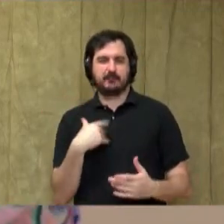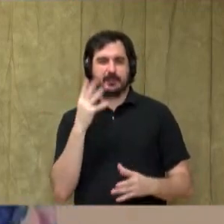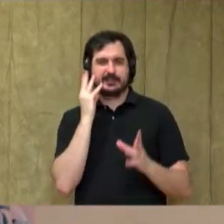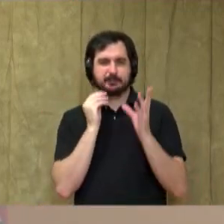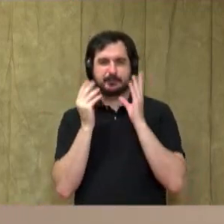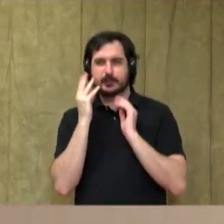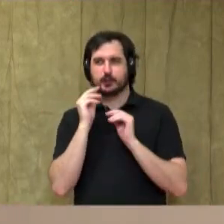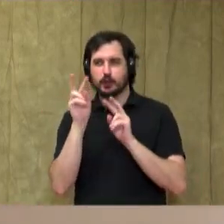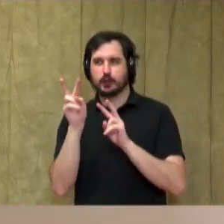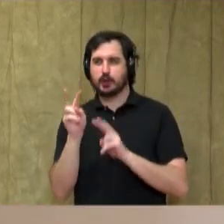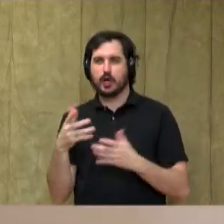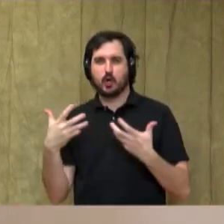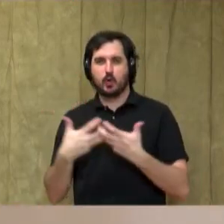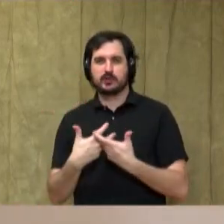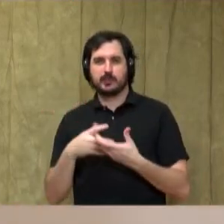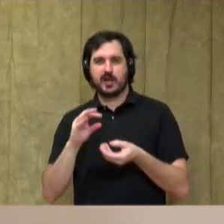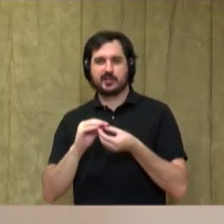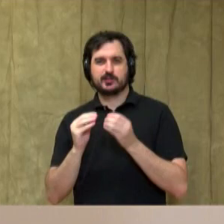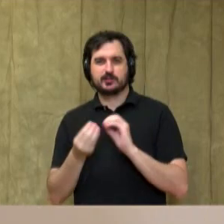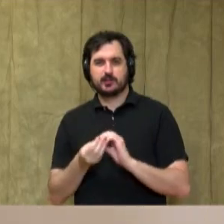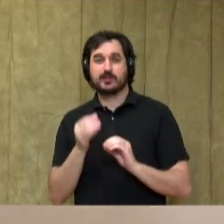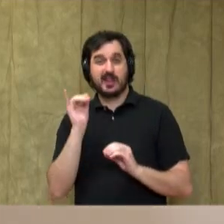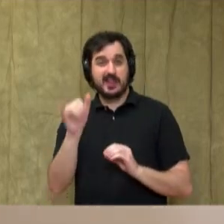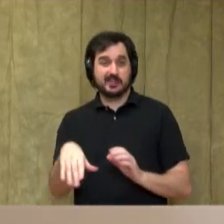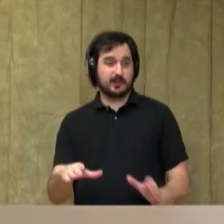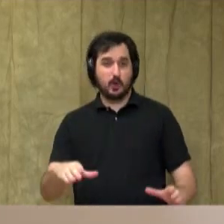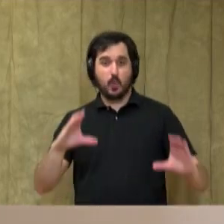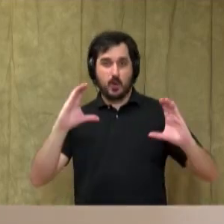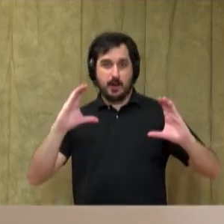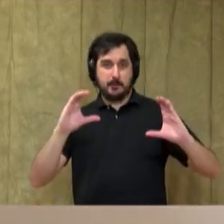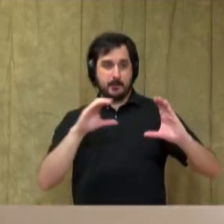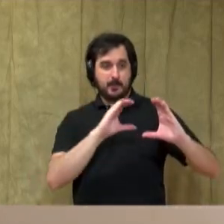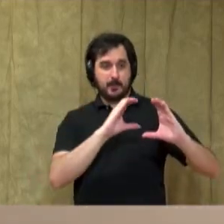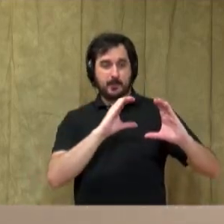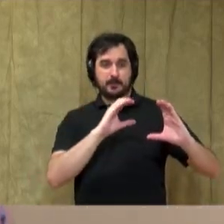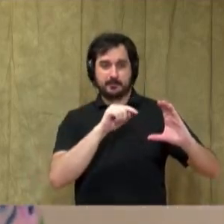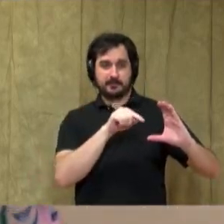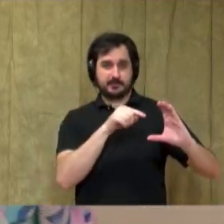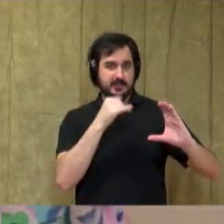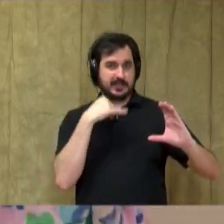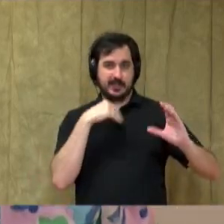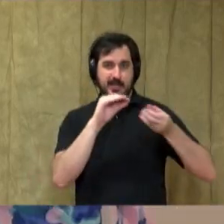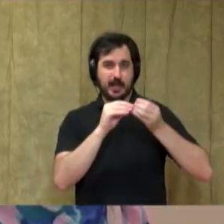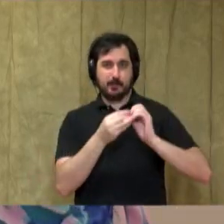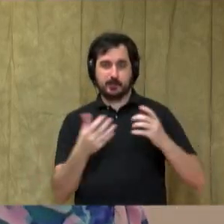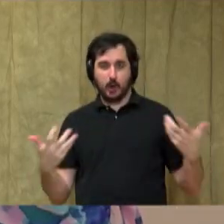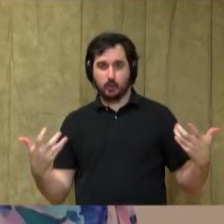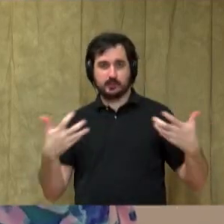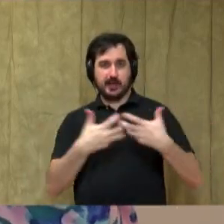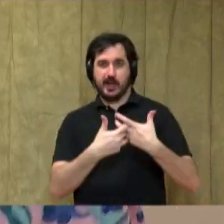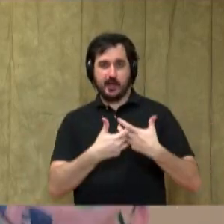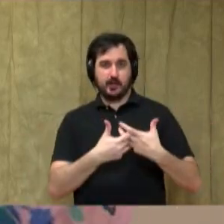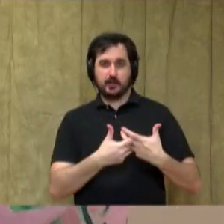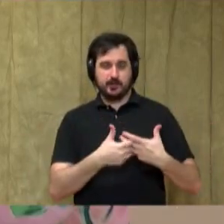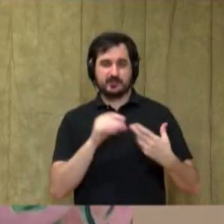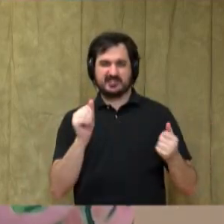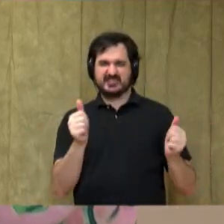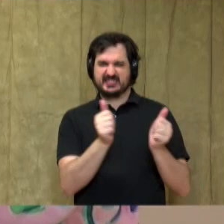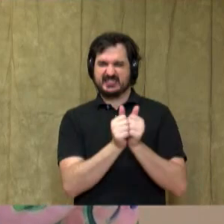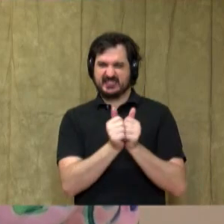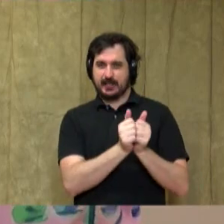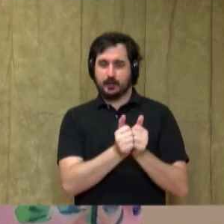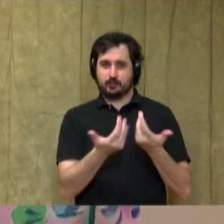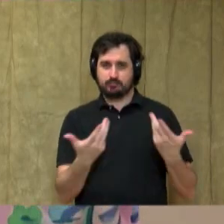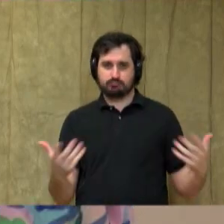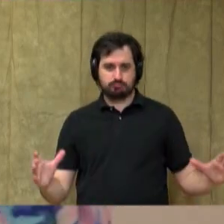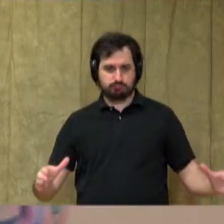They're numbers that go together, and they're a pair. So when we look at x and y, we put those numbers